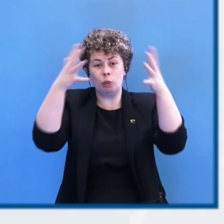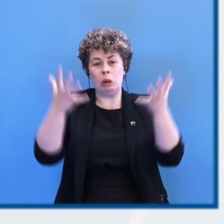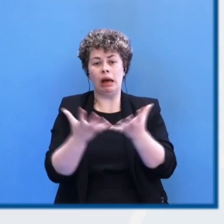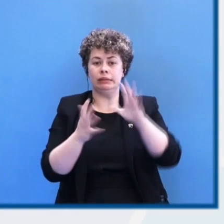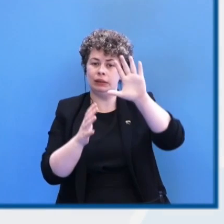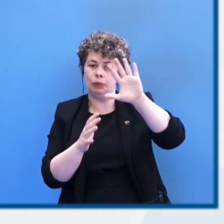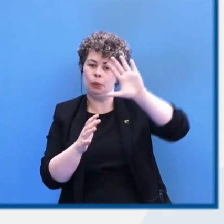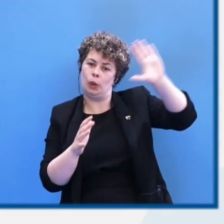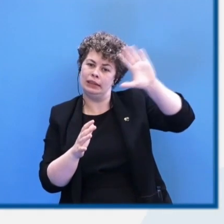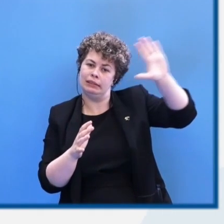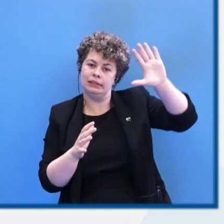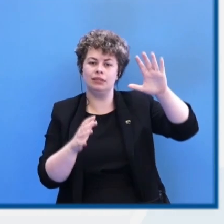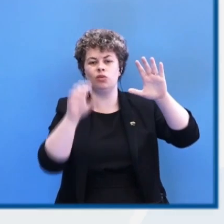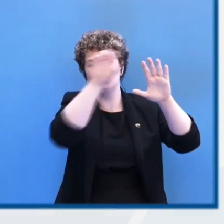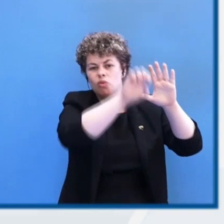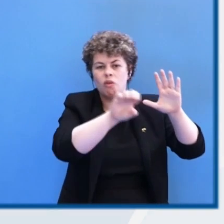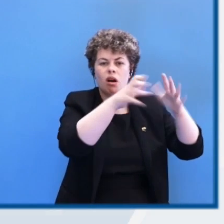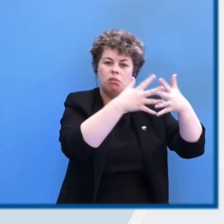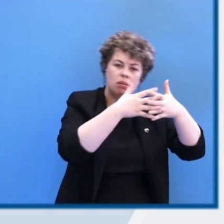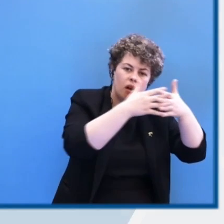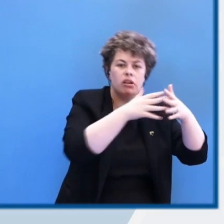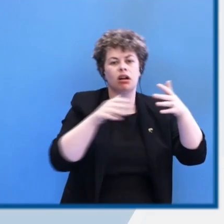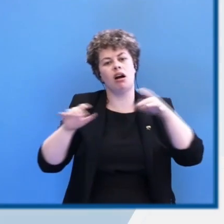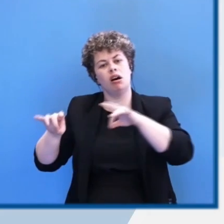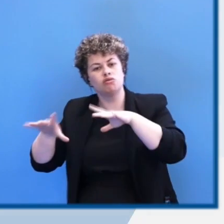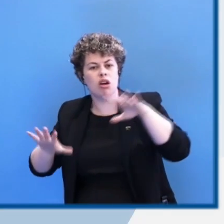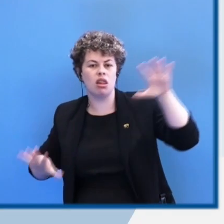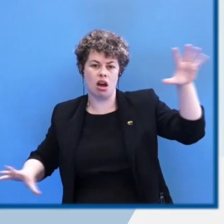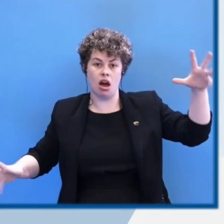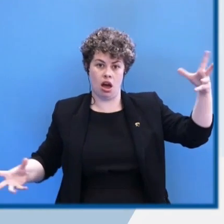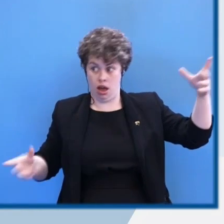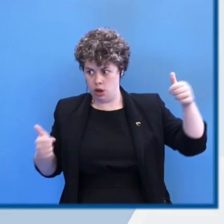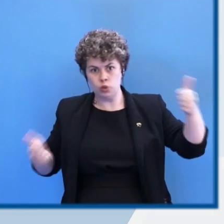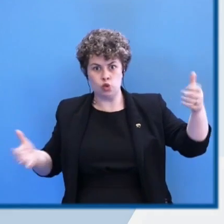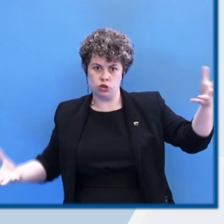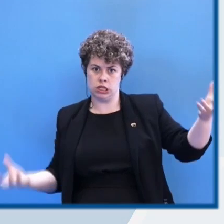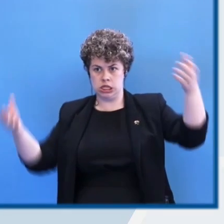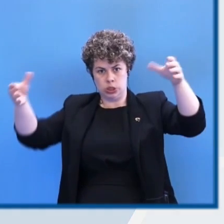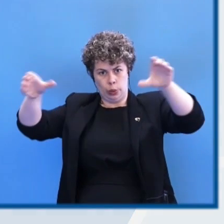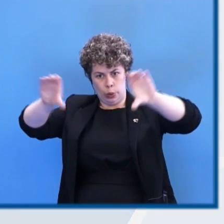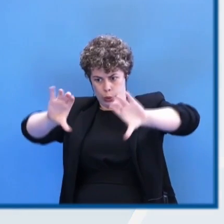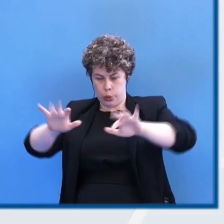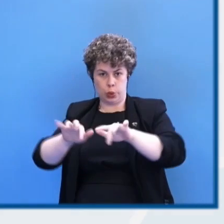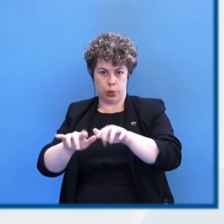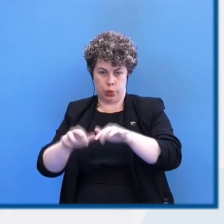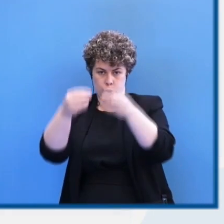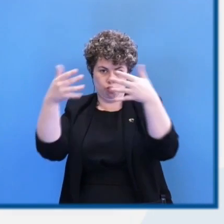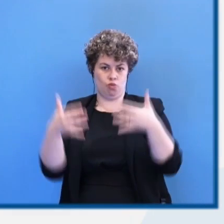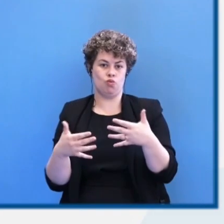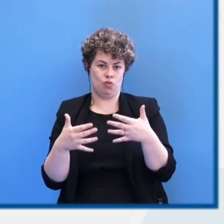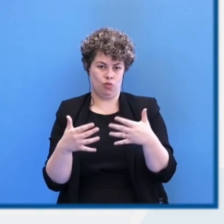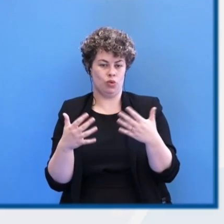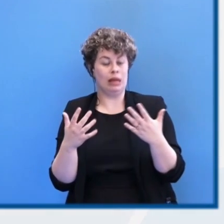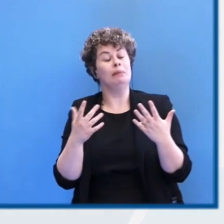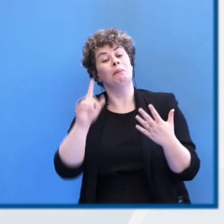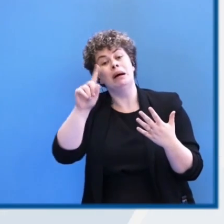is working, then we can see, okay, we need these data in the countries which are data starved